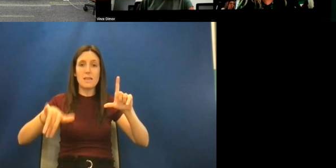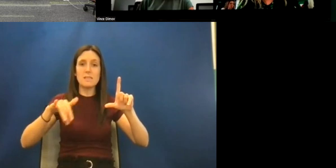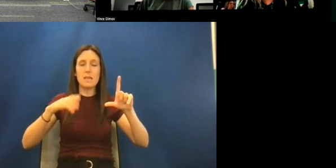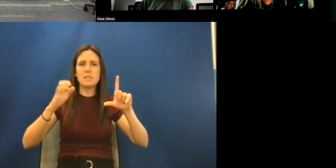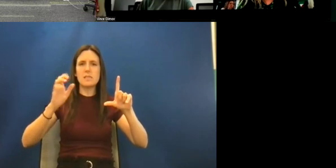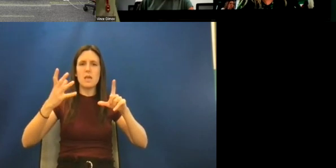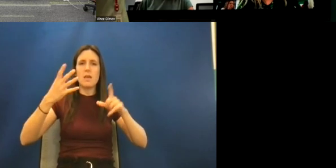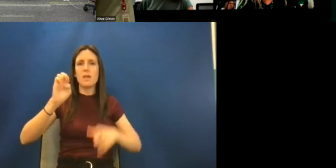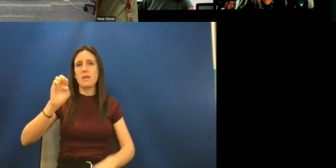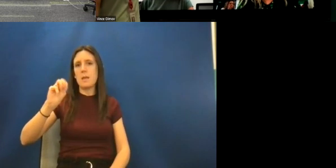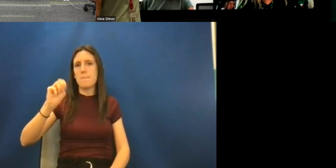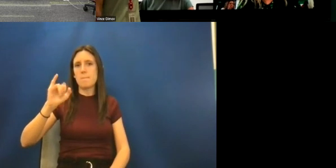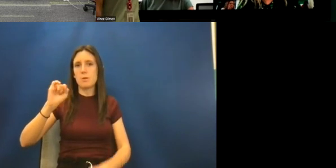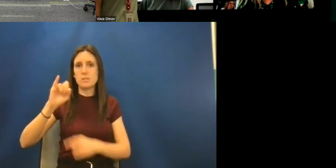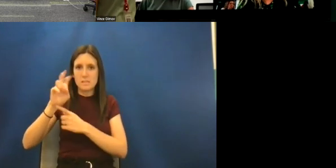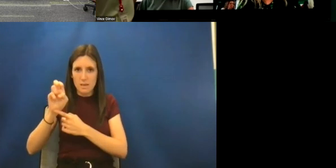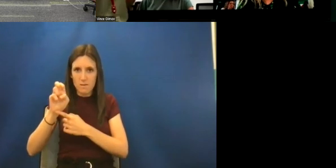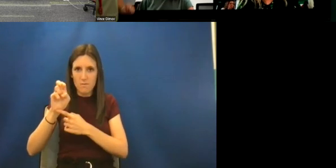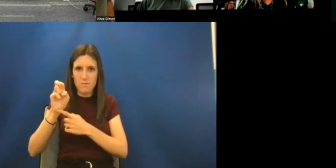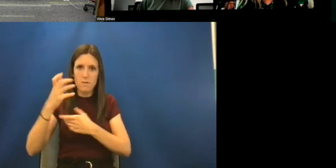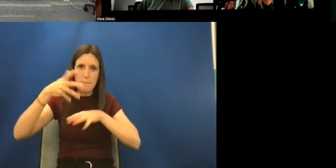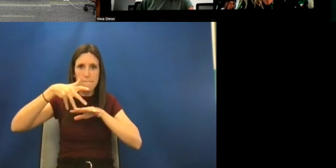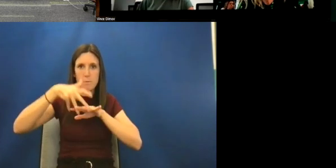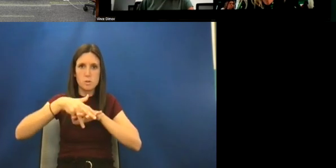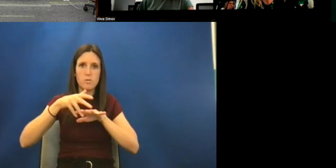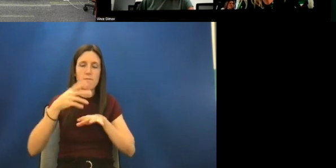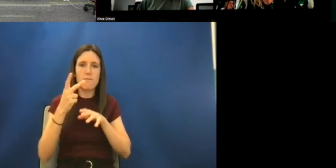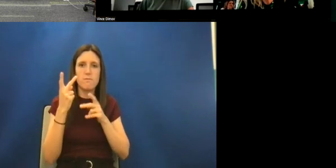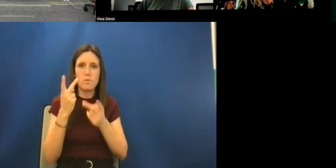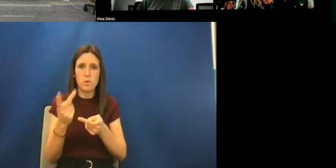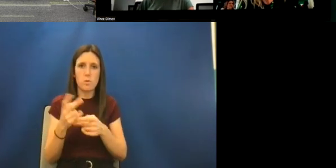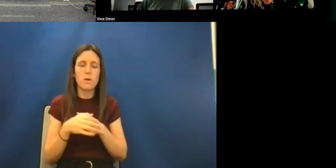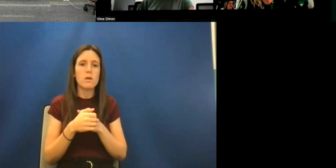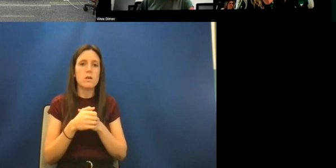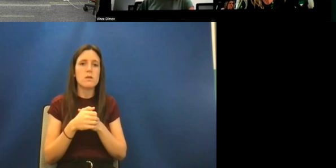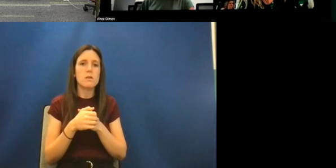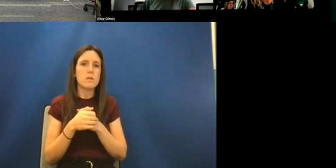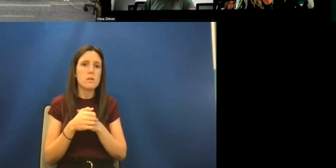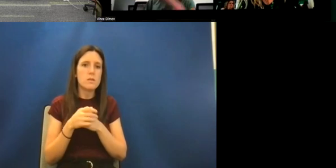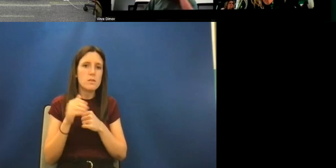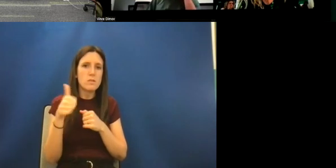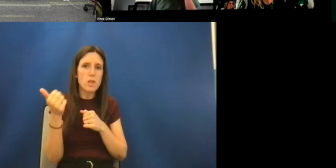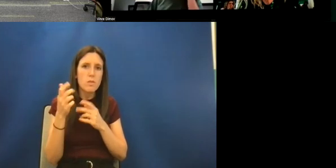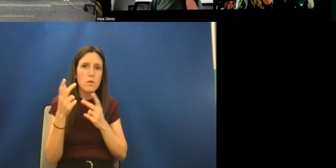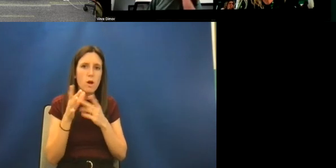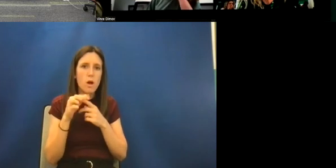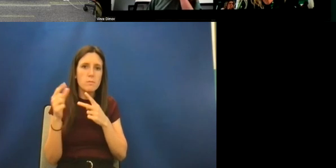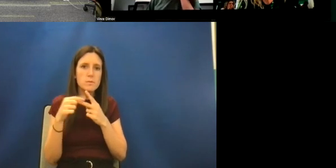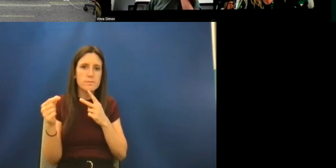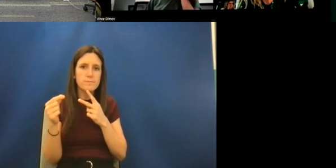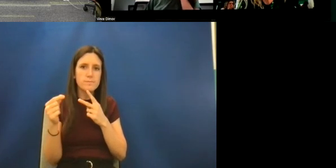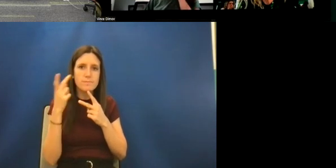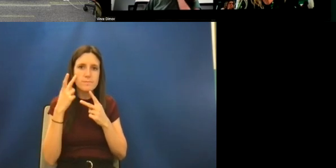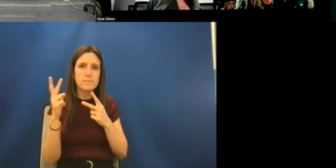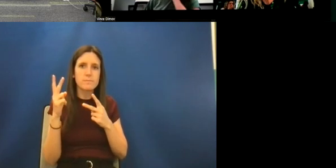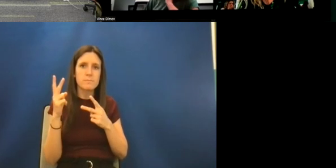it's sticking them in right in there. That one is cute. So there's all these other options I could do. Here's this